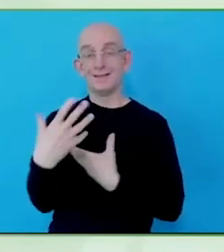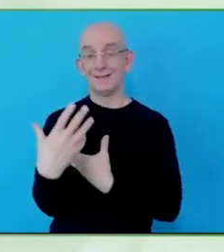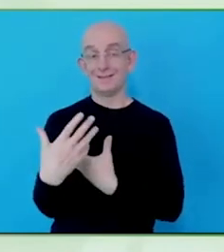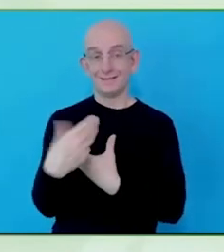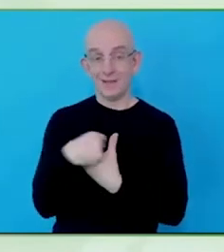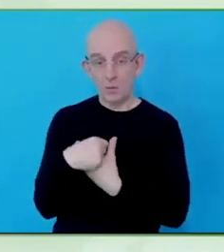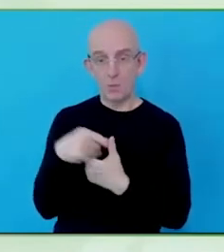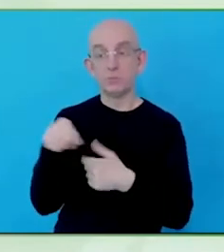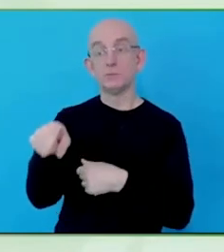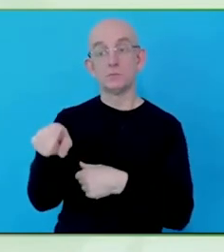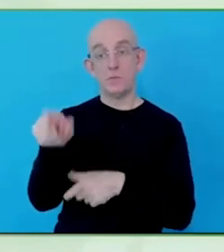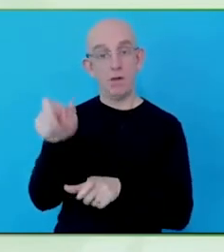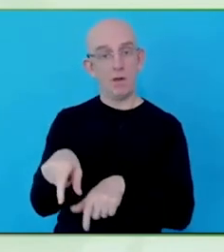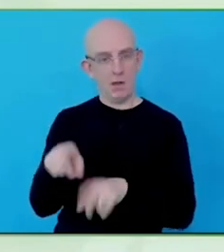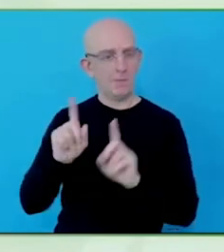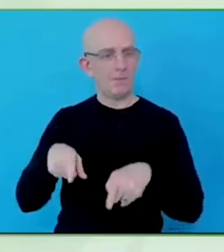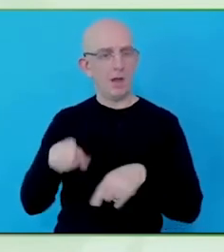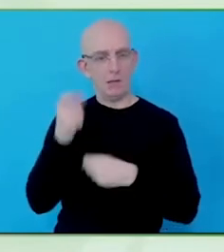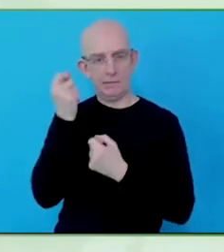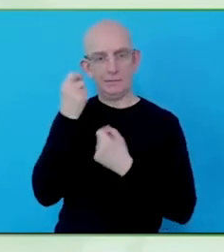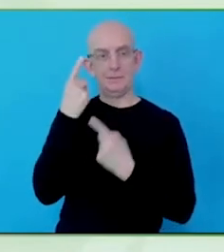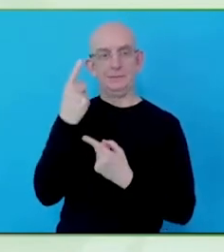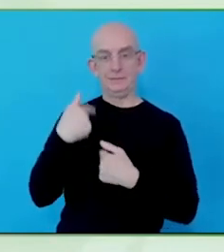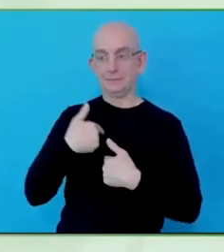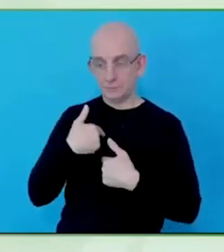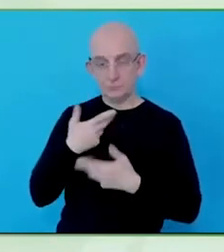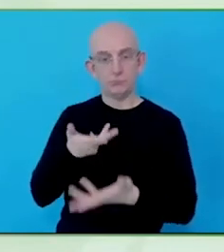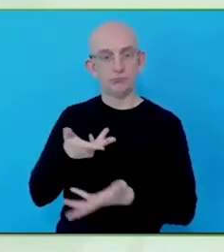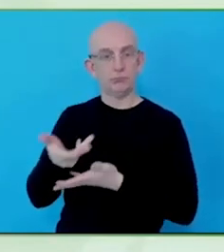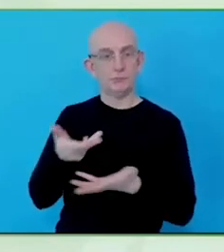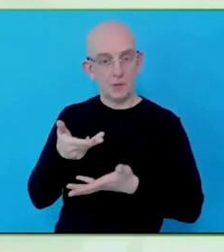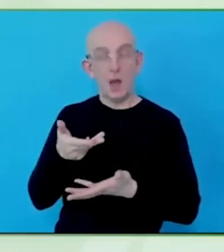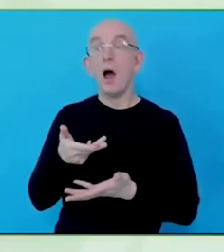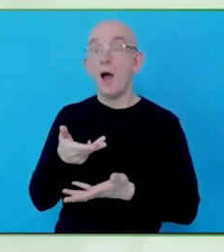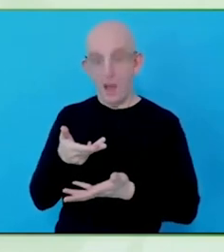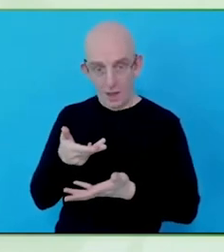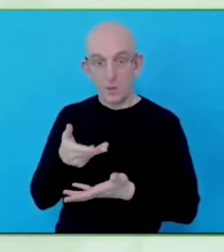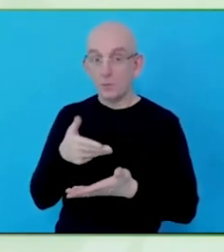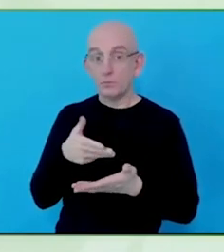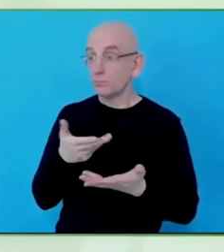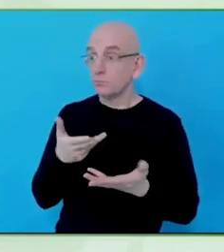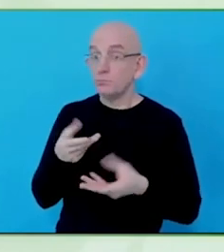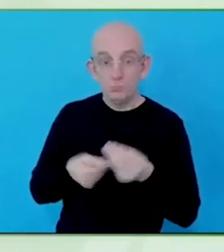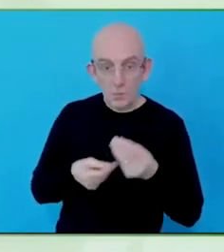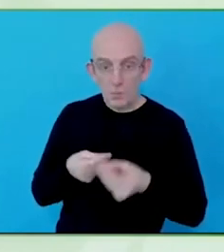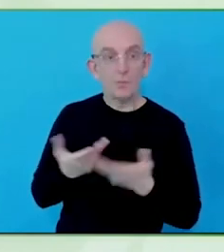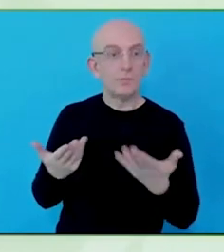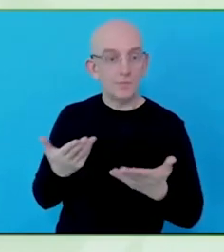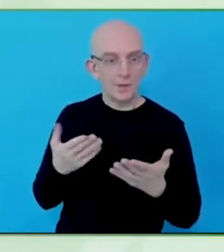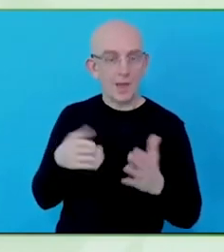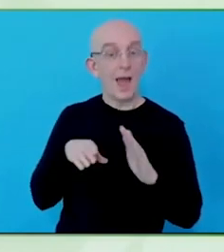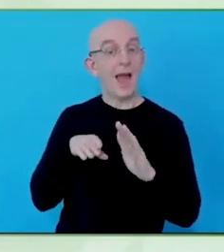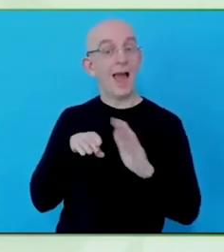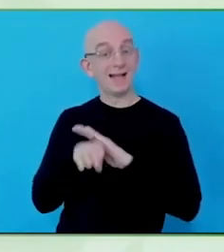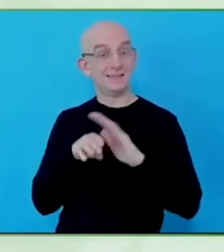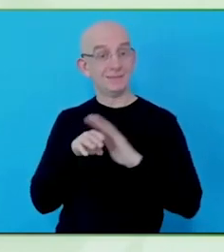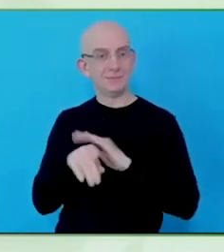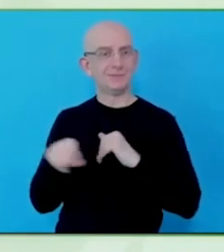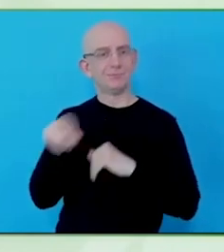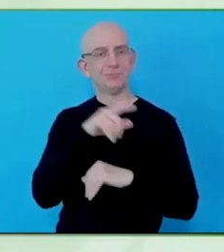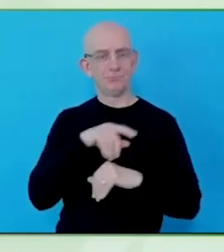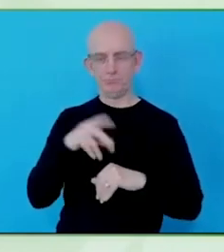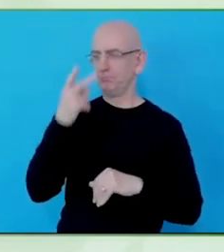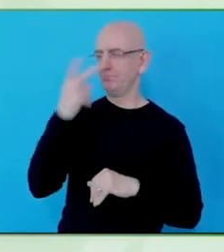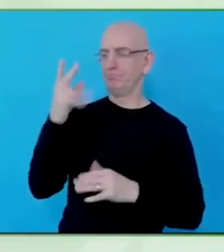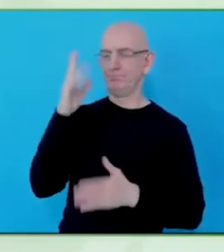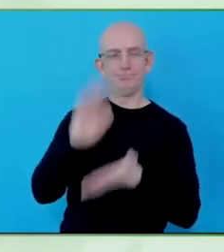detectable. A surprising statistic that we ran into recently in our designers course. So again, I